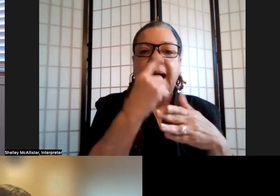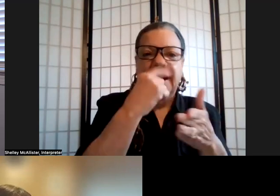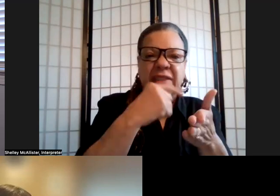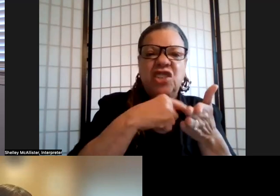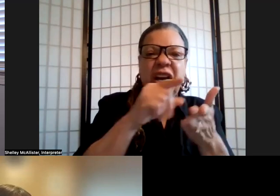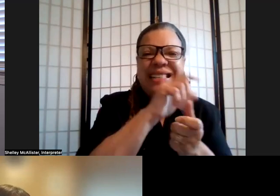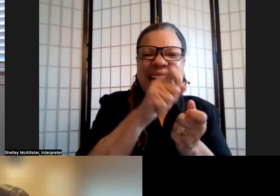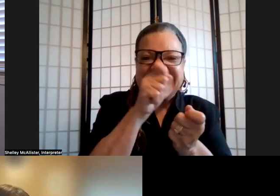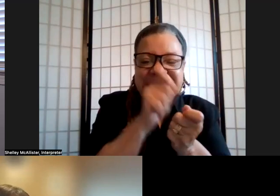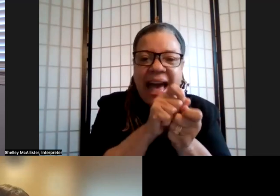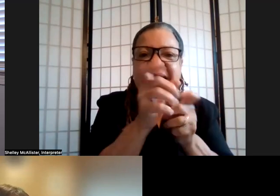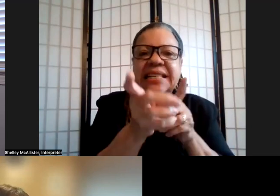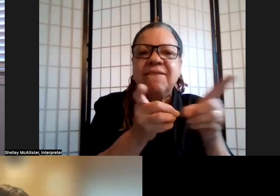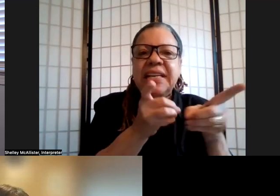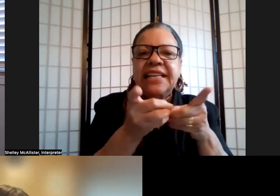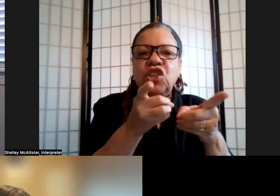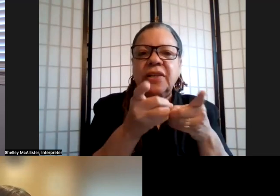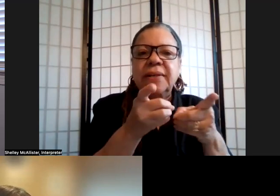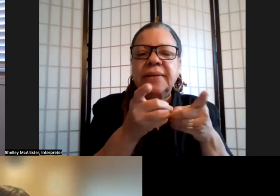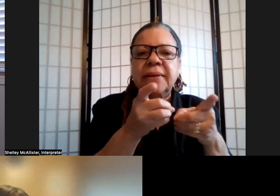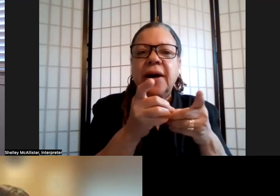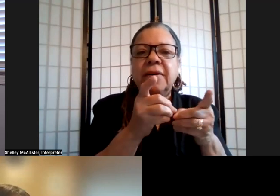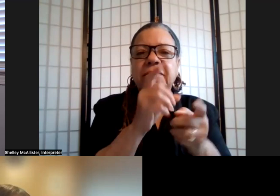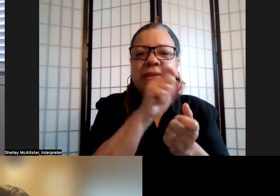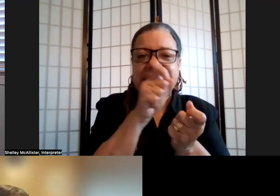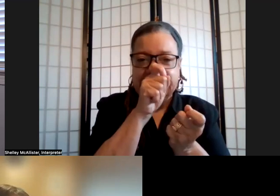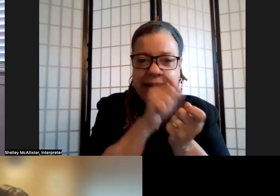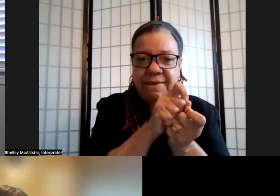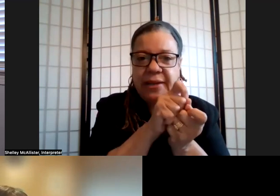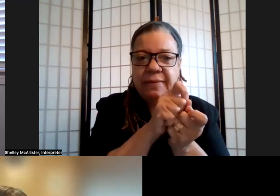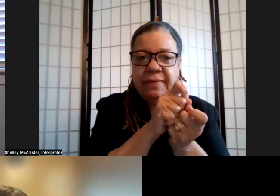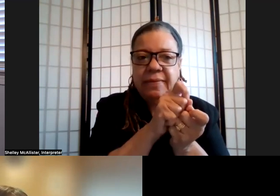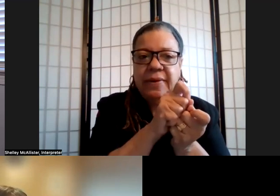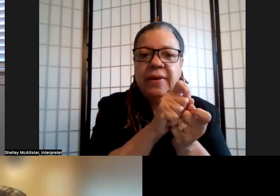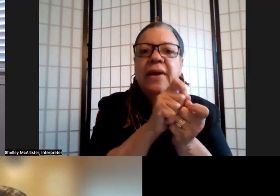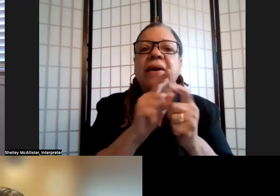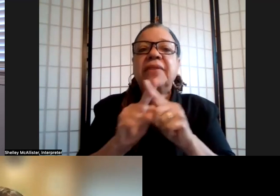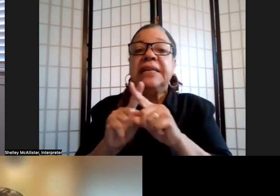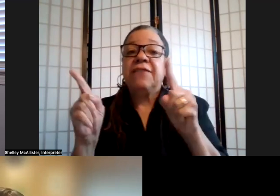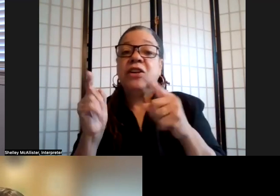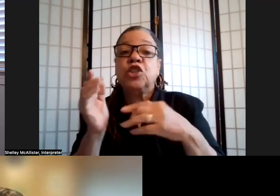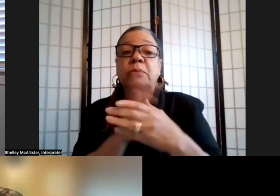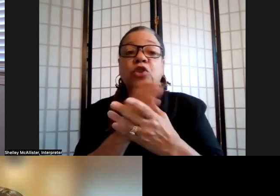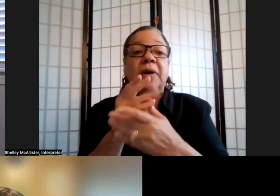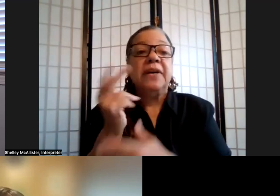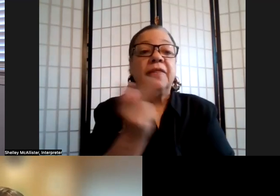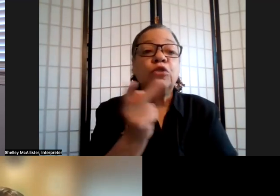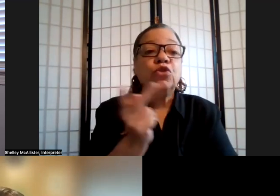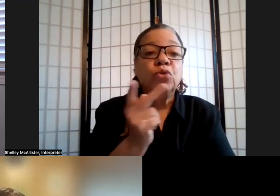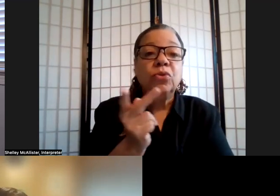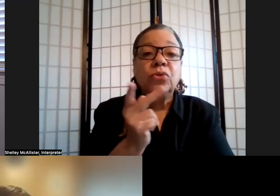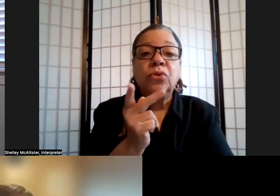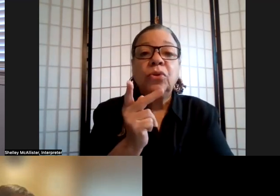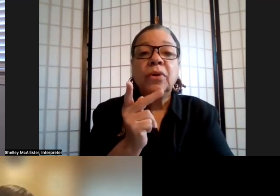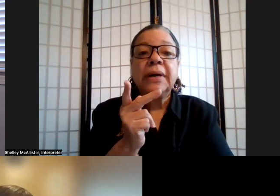exact definition of the difference between significance and the